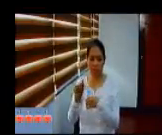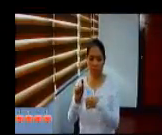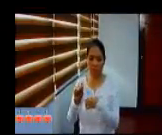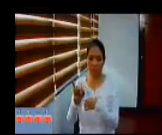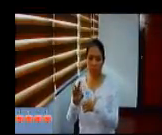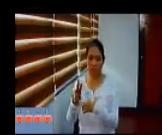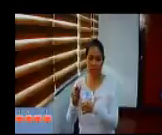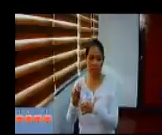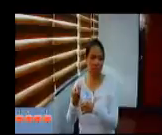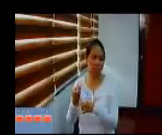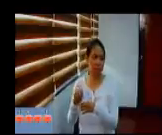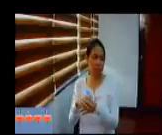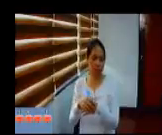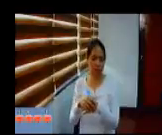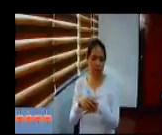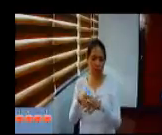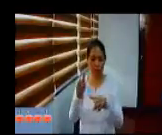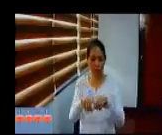on precipitation.